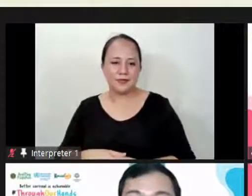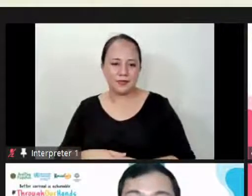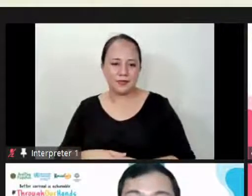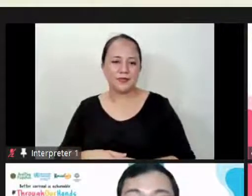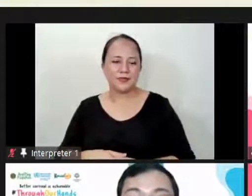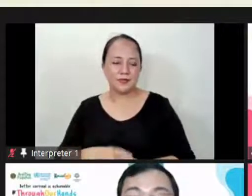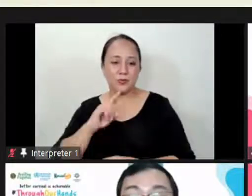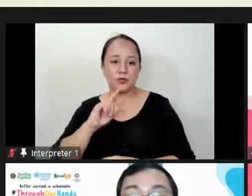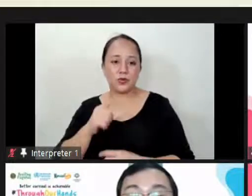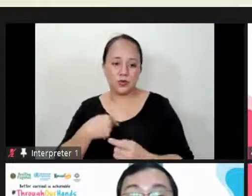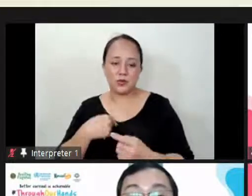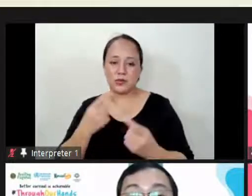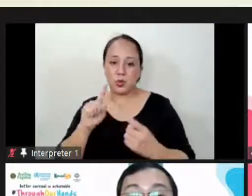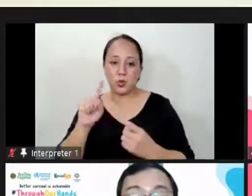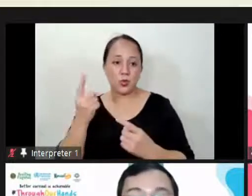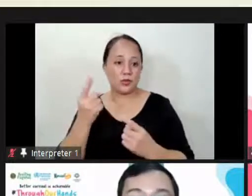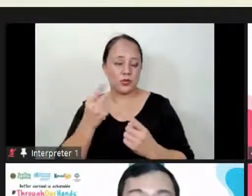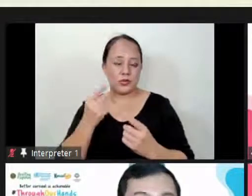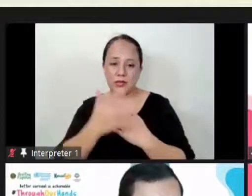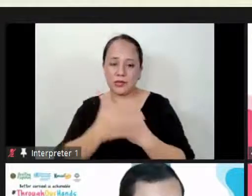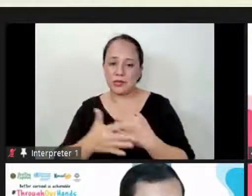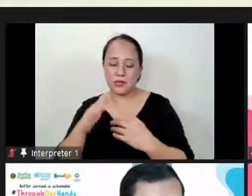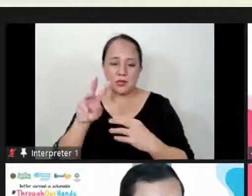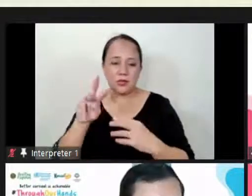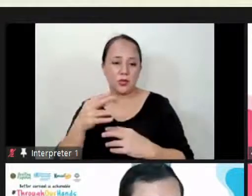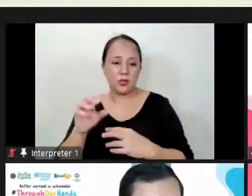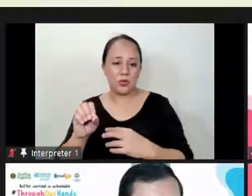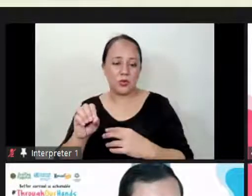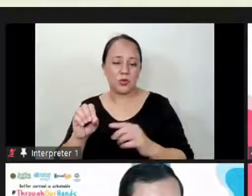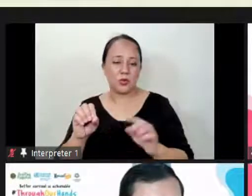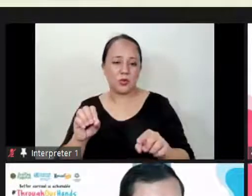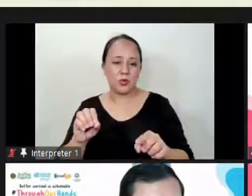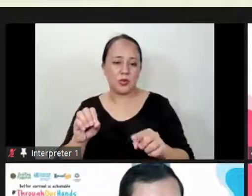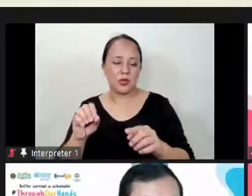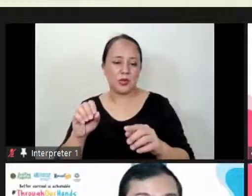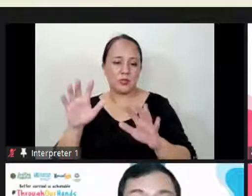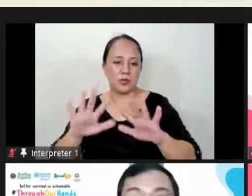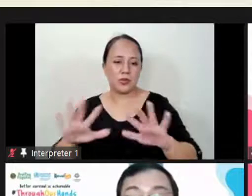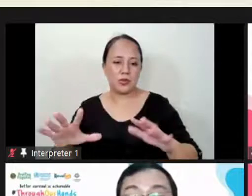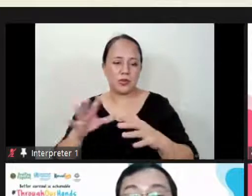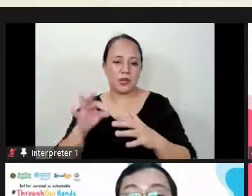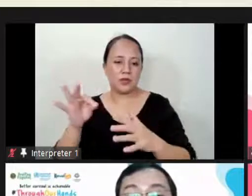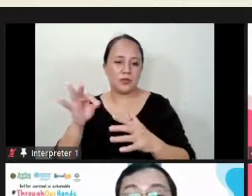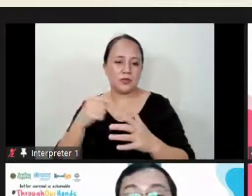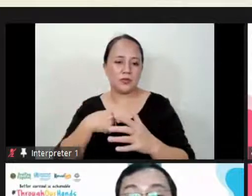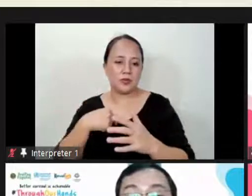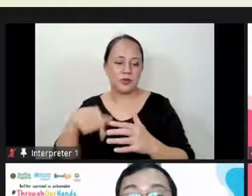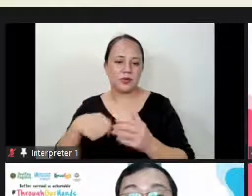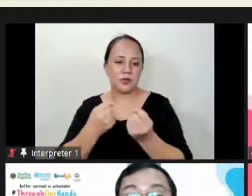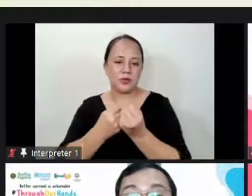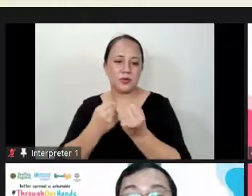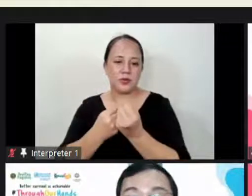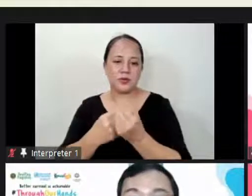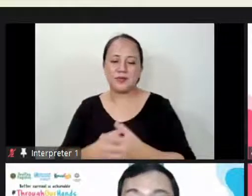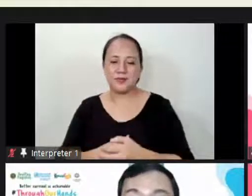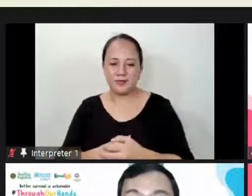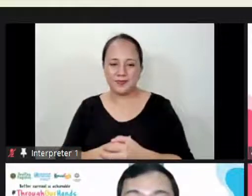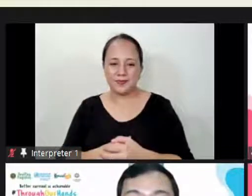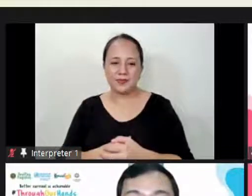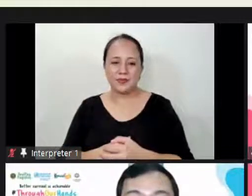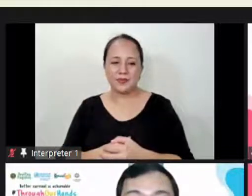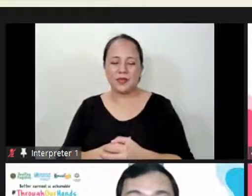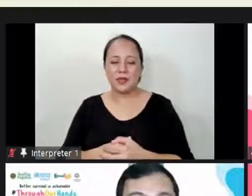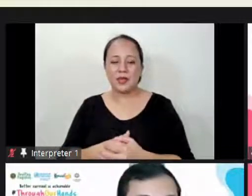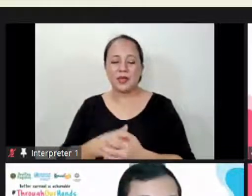Indeed, it is the only country in the WHO Western Pacific region identified for this support. While